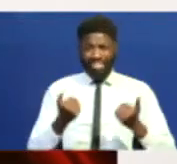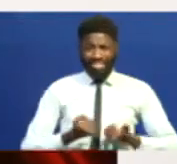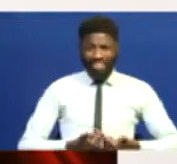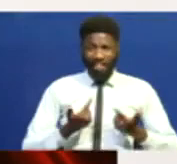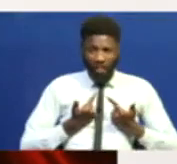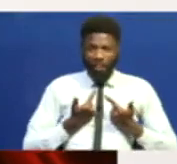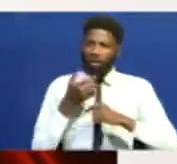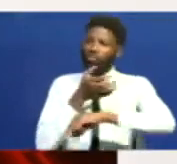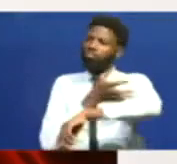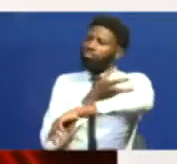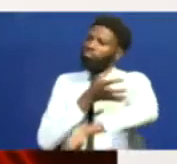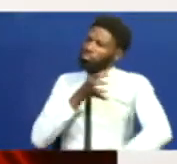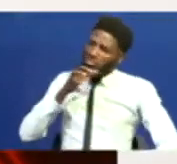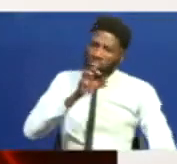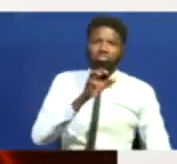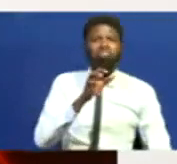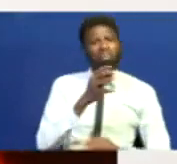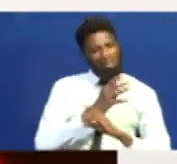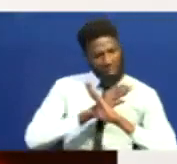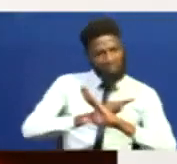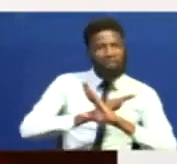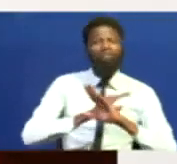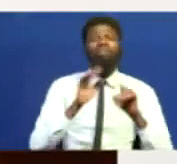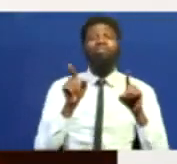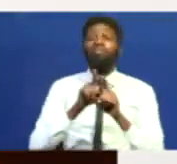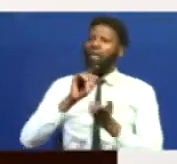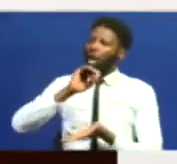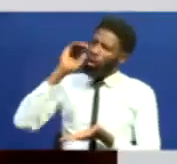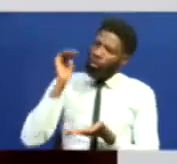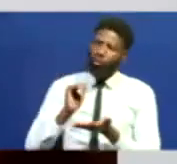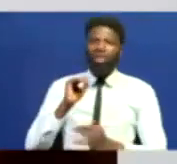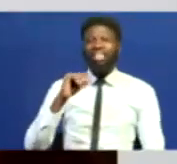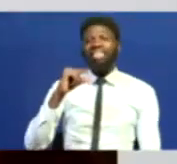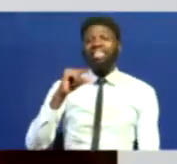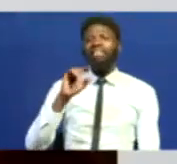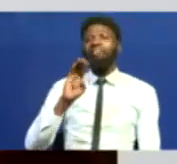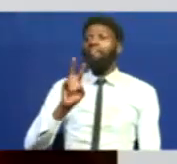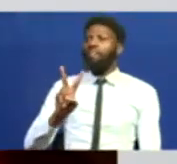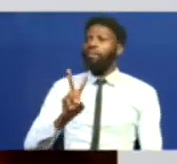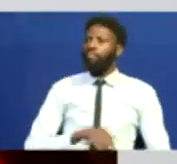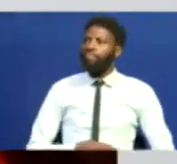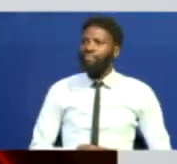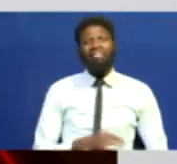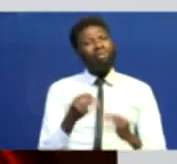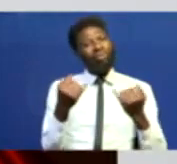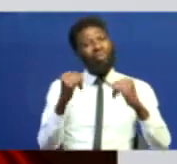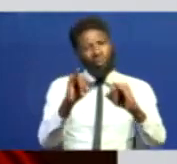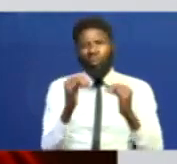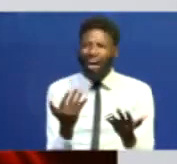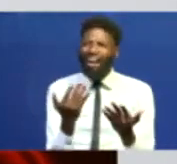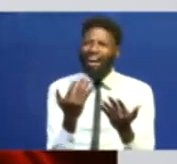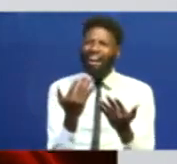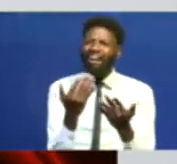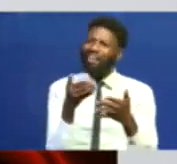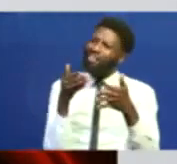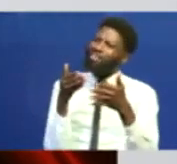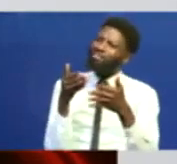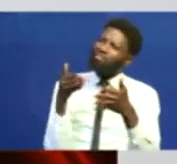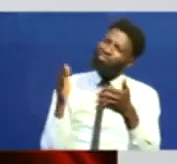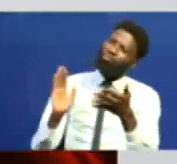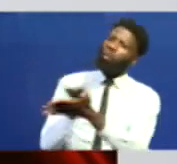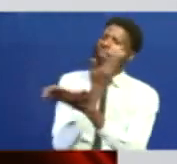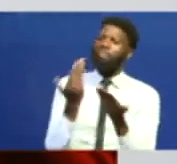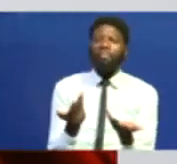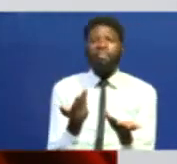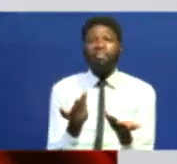and reduce gender-based violence. Jaribu tuzuie hii vita. Tupigana